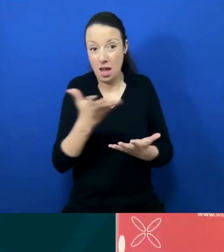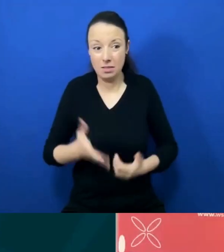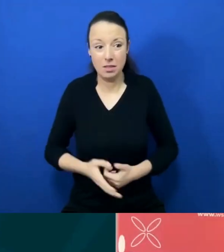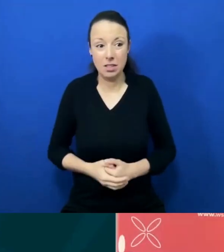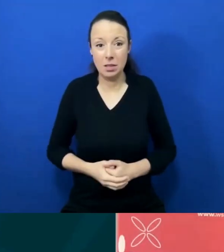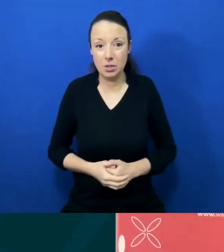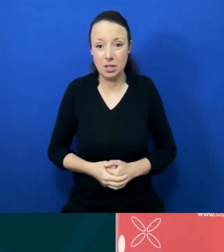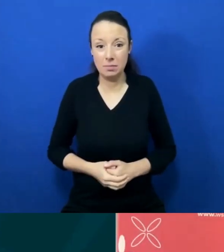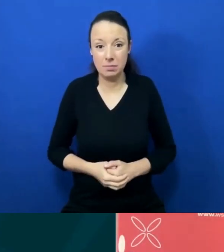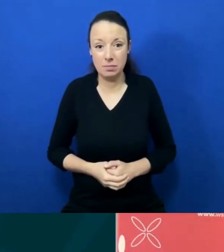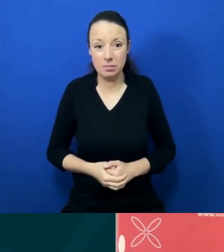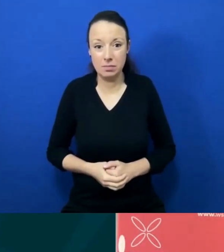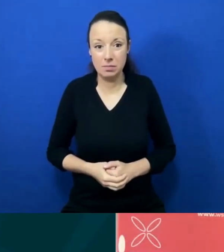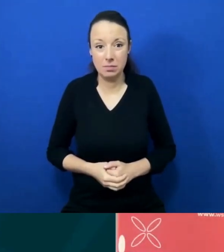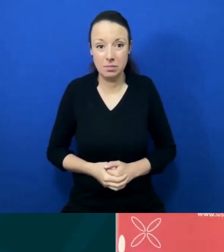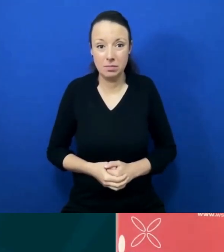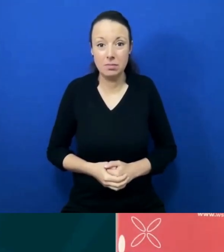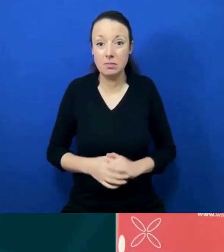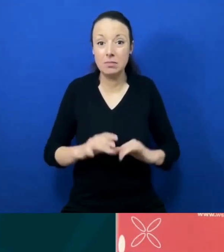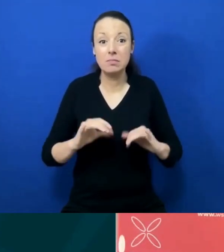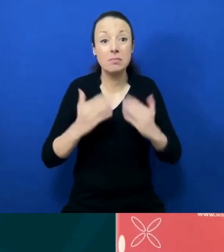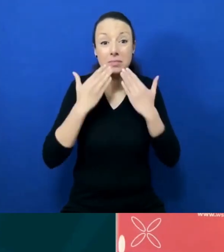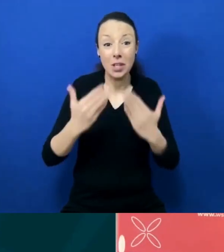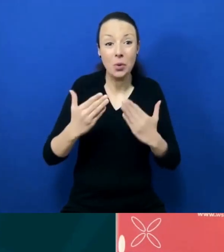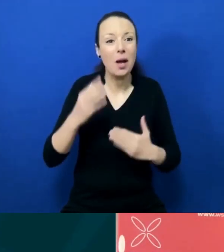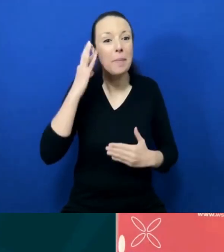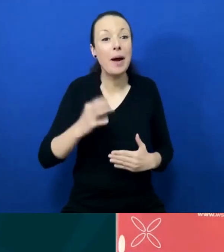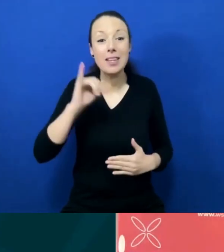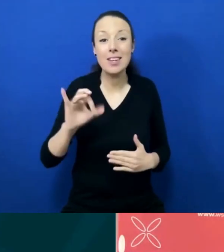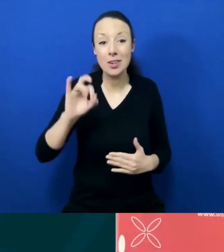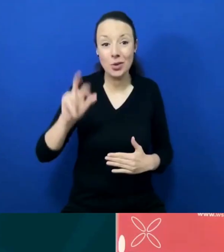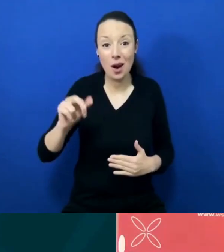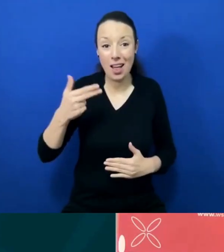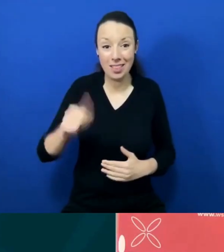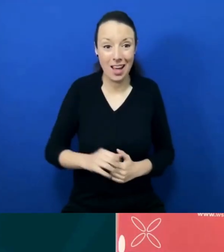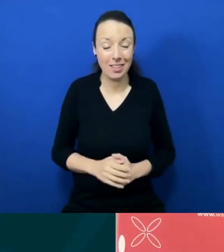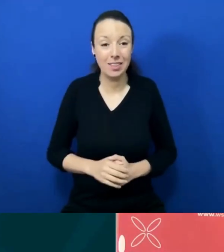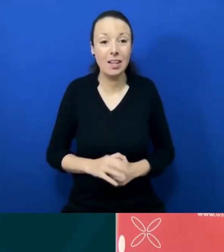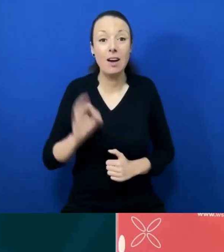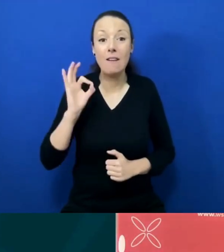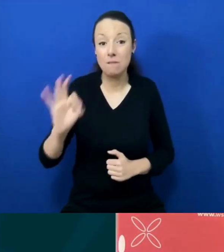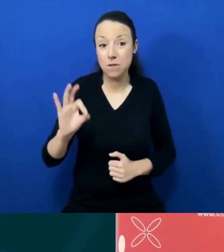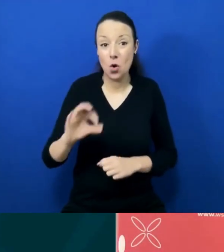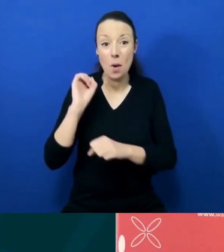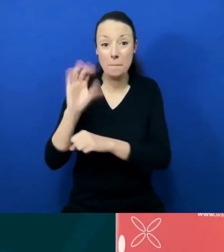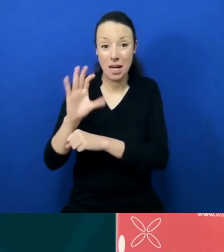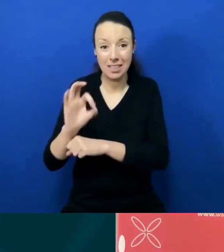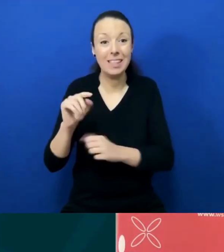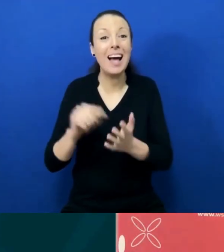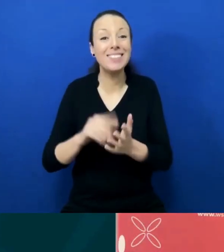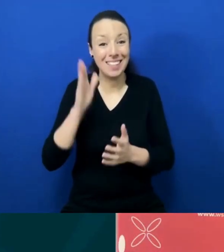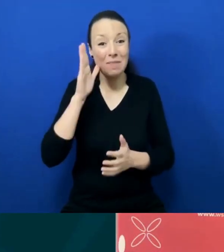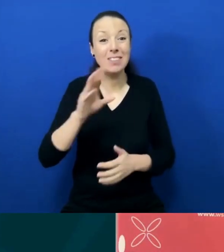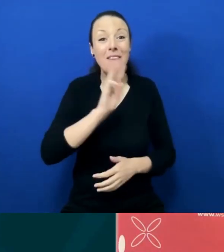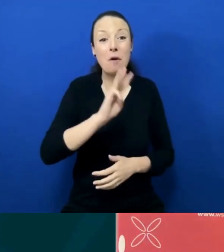minute to gather your opinions. We're still learning. And expressing my gratitude to Ms. Johanna, I'd